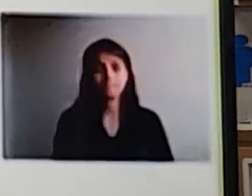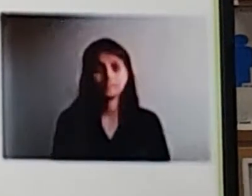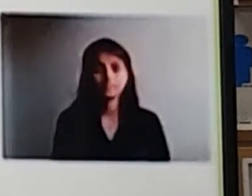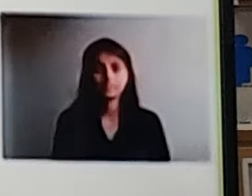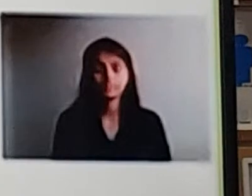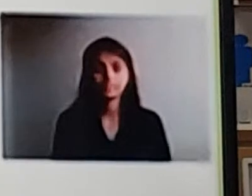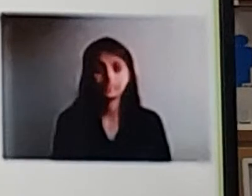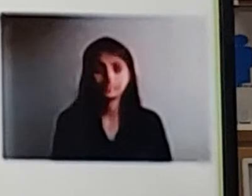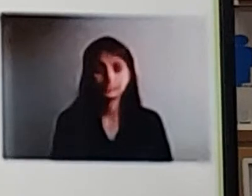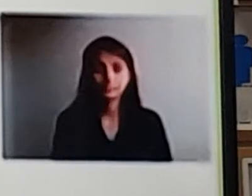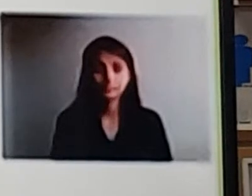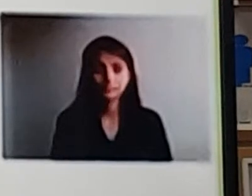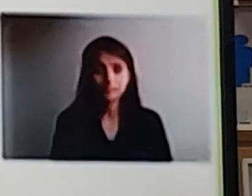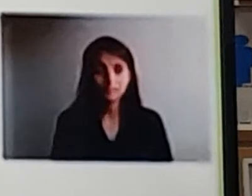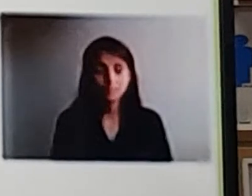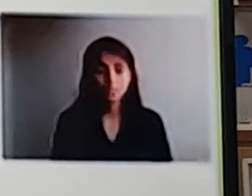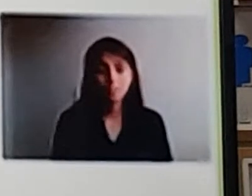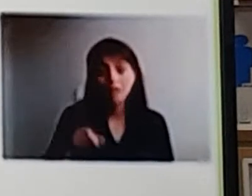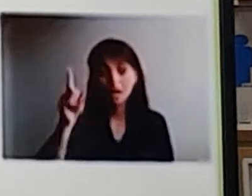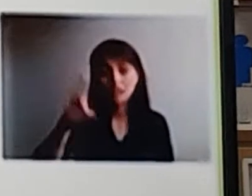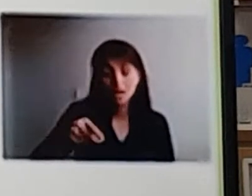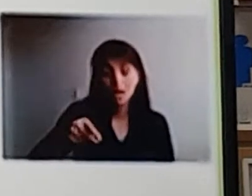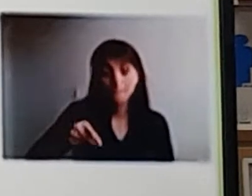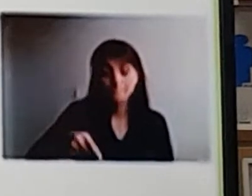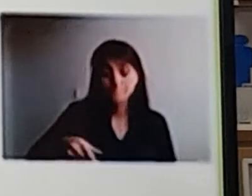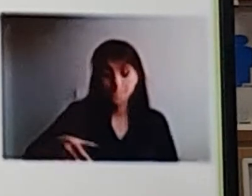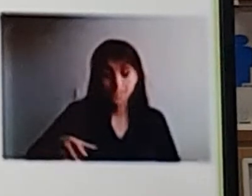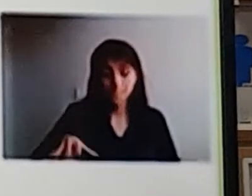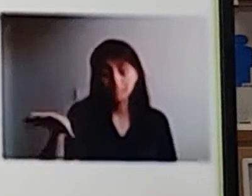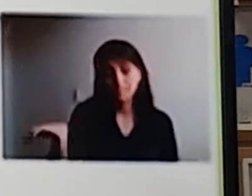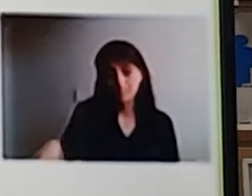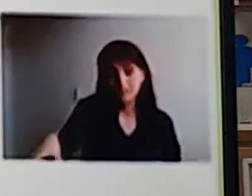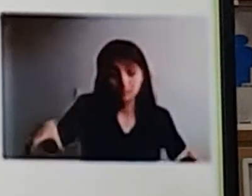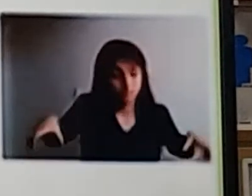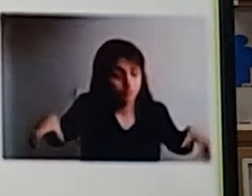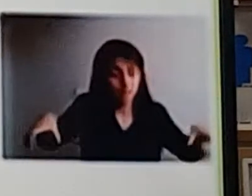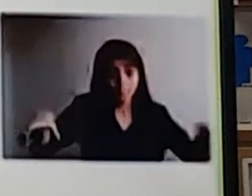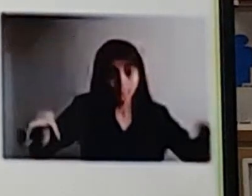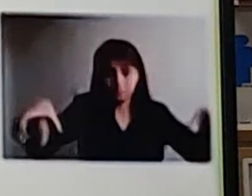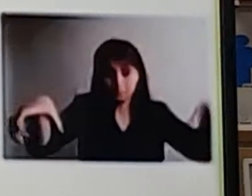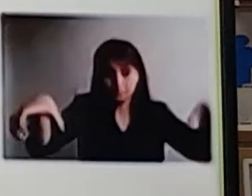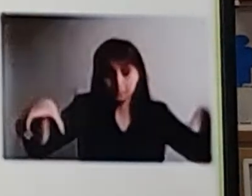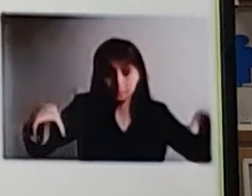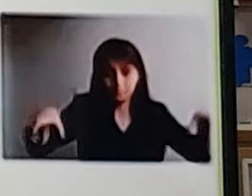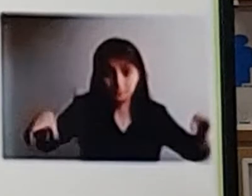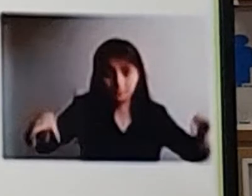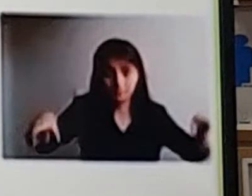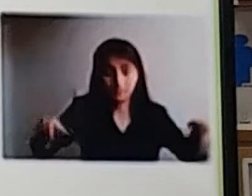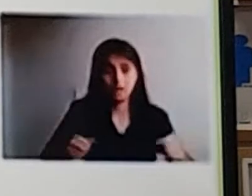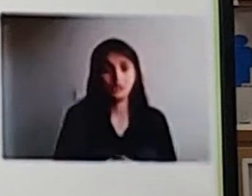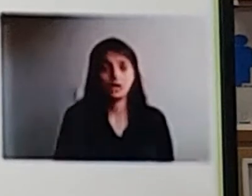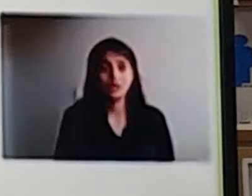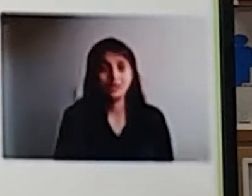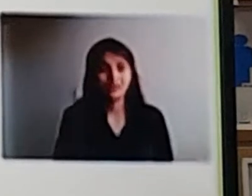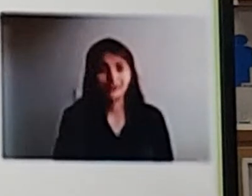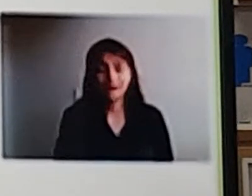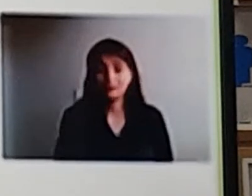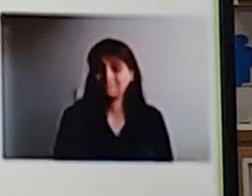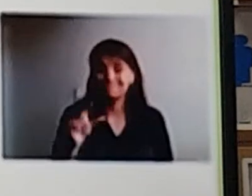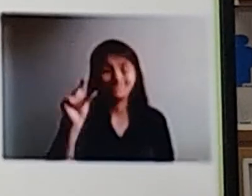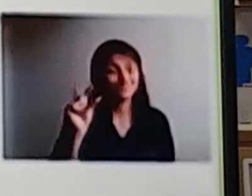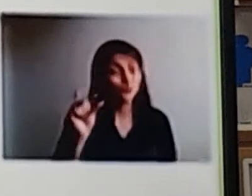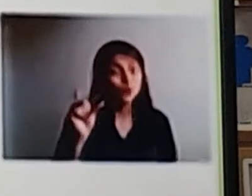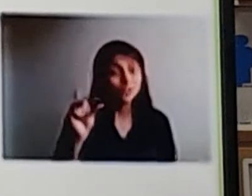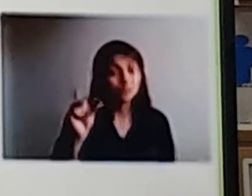if there is a crutcher user, not a wheelchair, he can put his hand on it and go up. Or if there is an